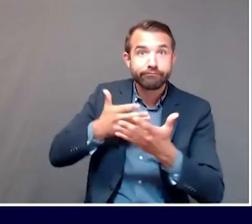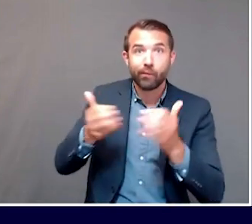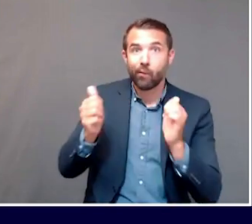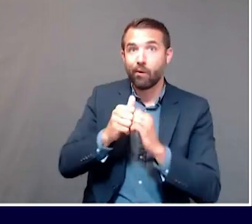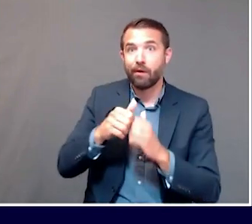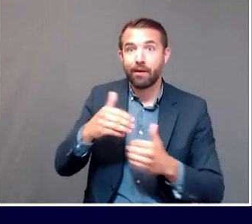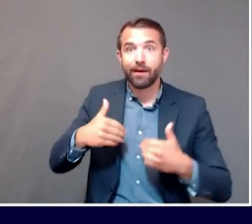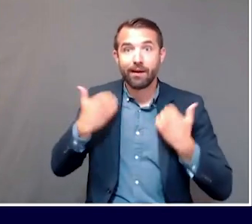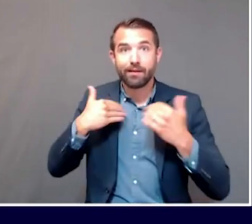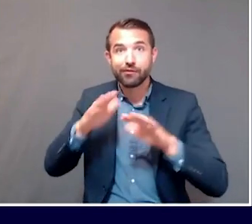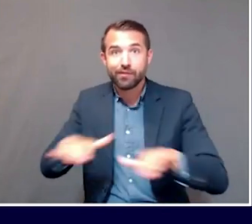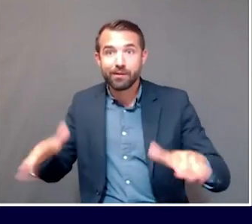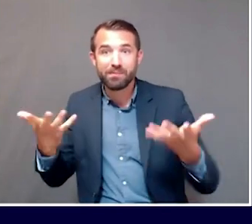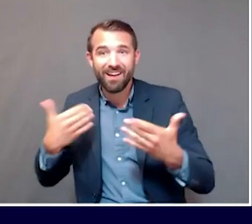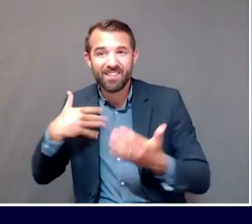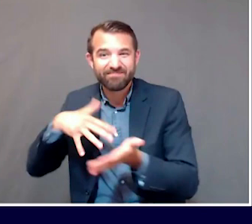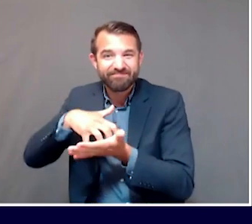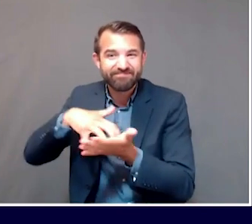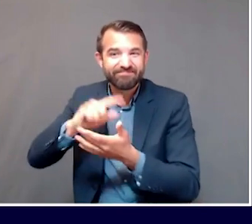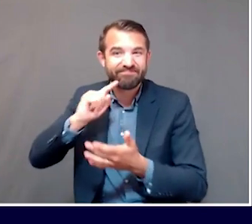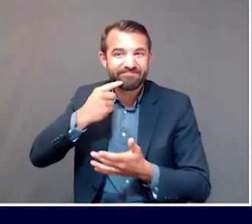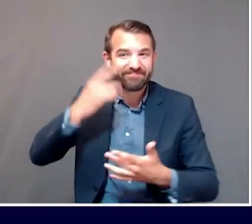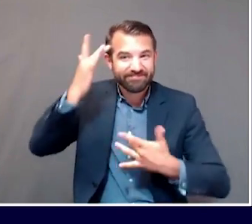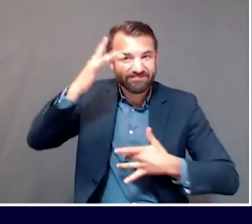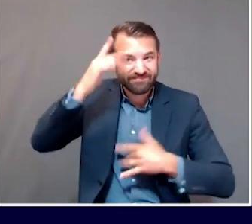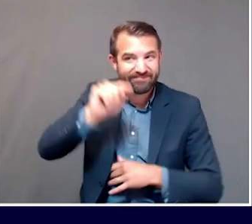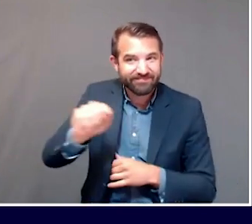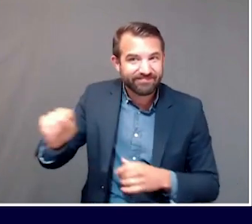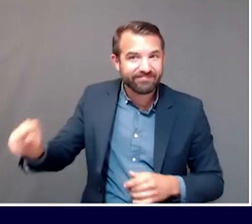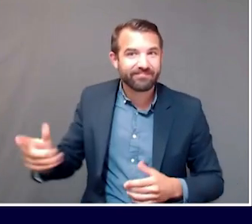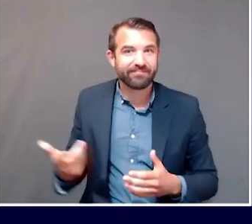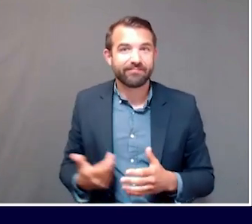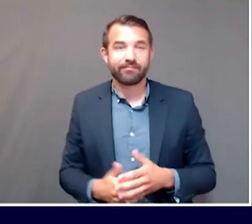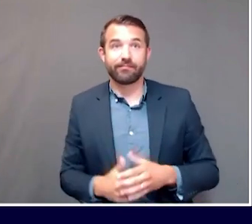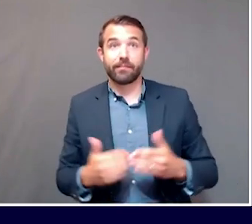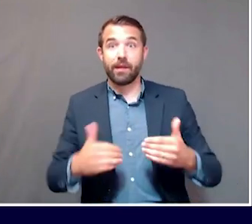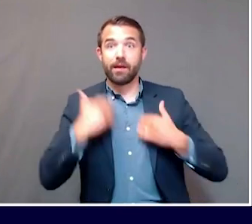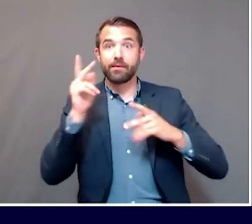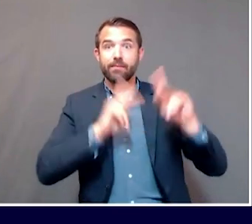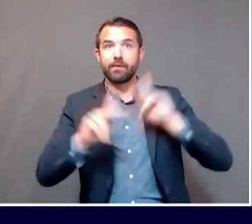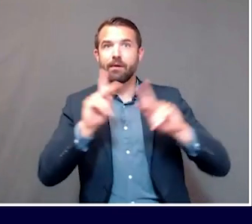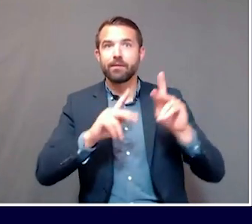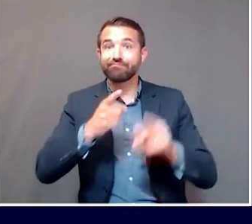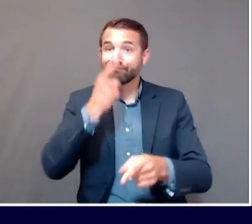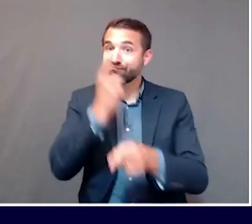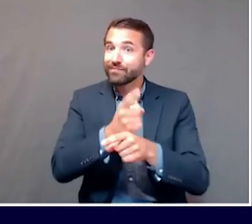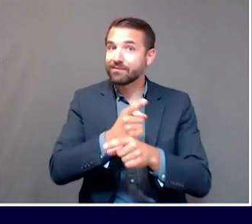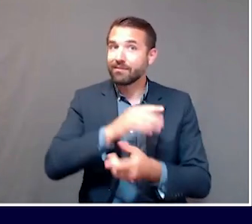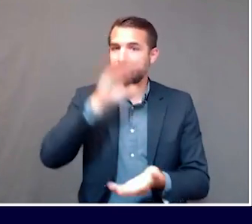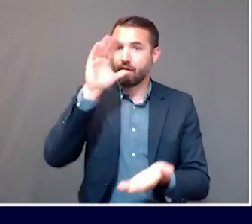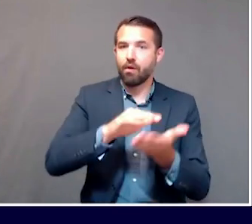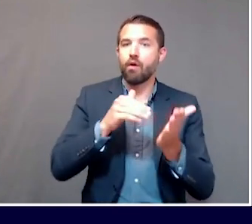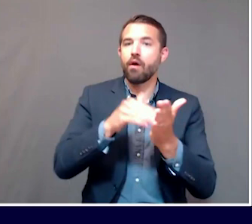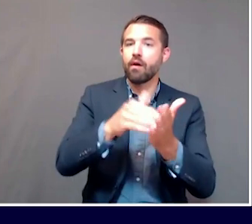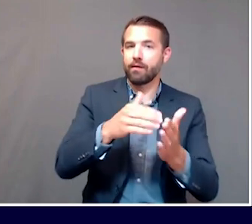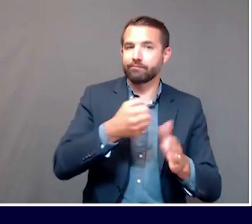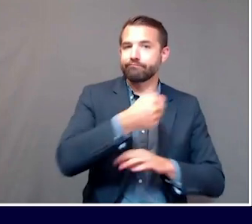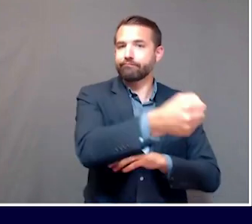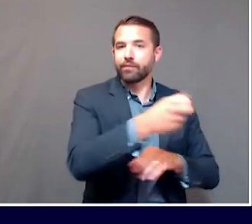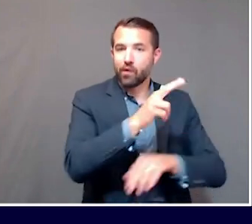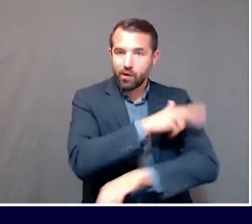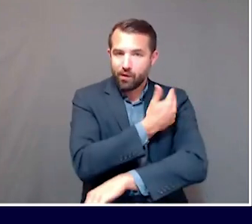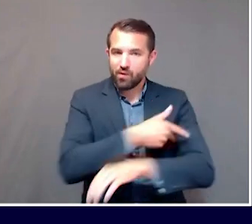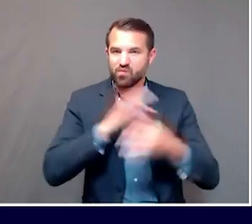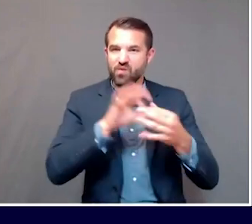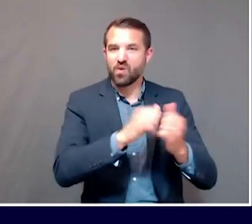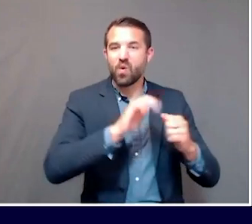need to be as hospitalized as often, they can transmit the virus, they can still become ill, and they can give it to others in their families and communities